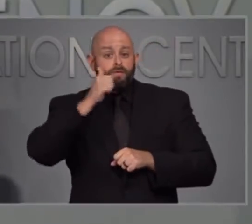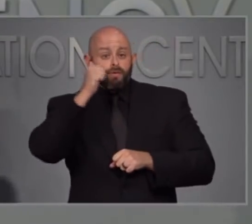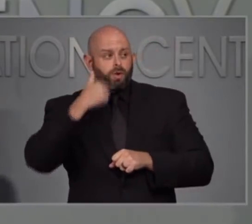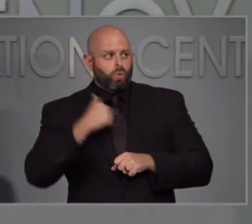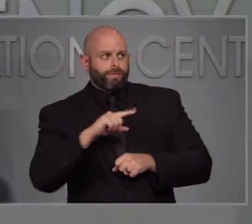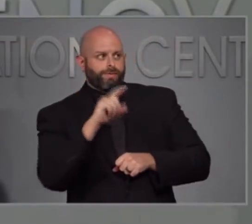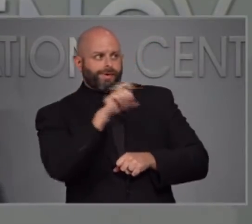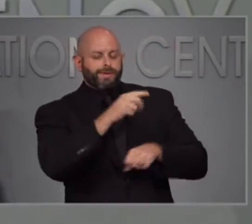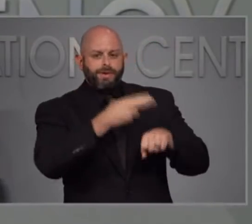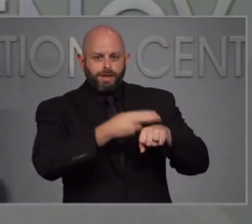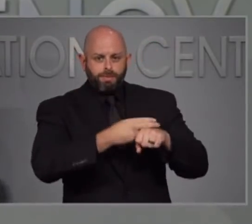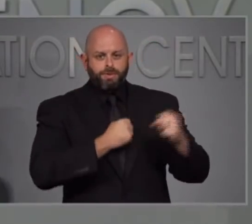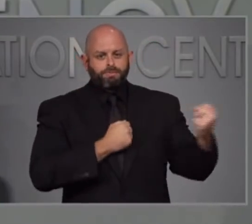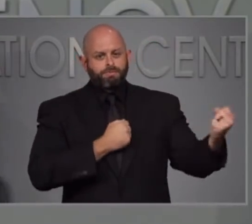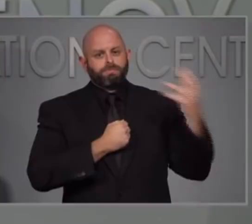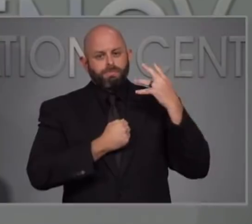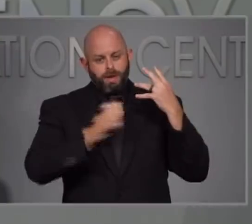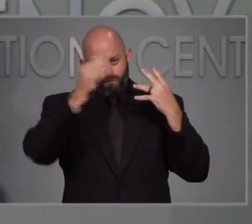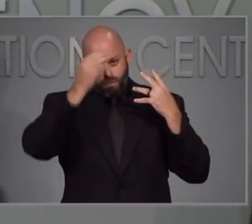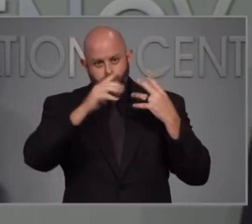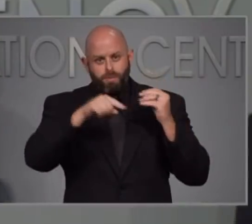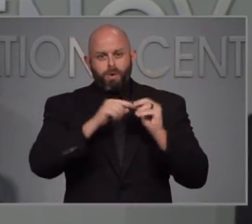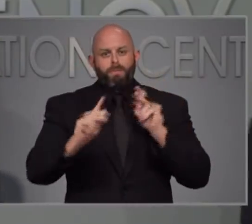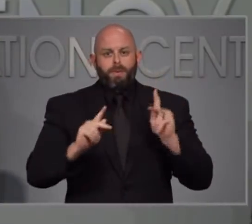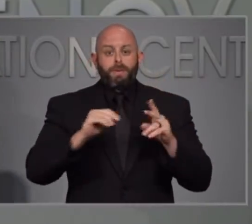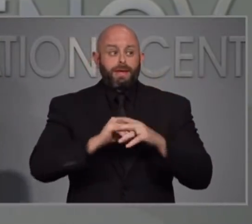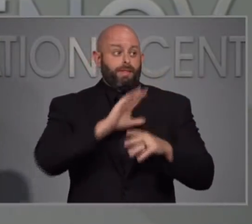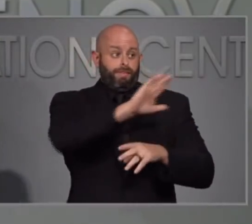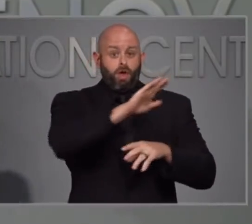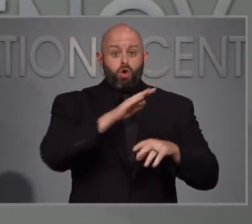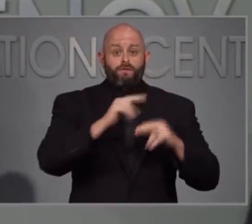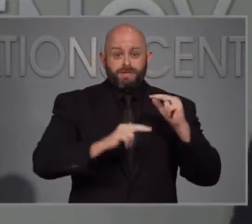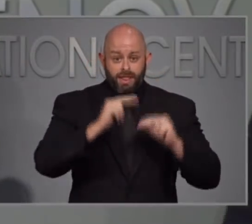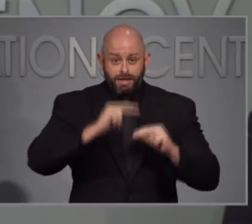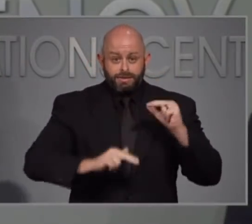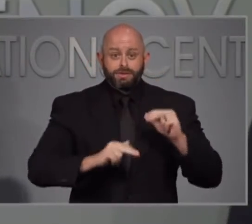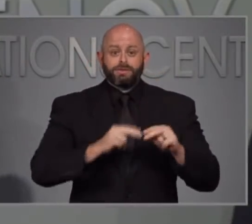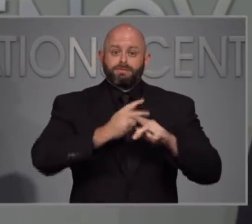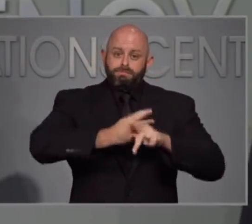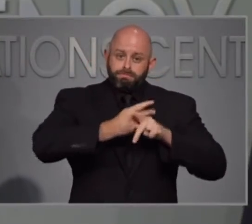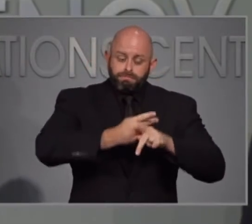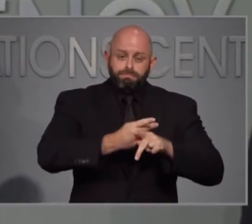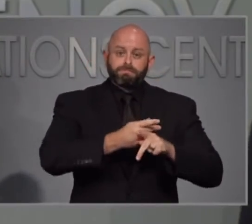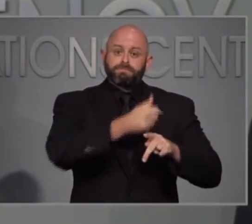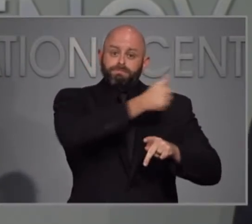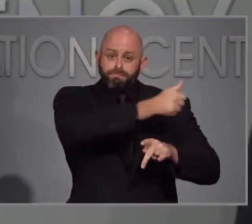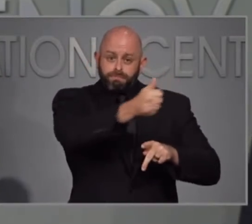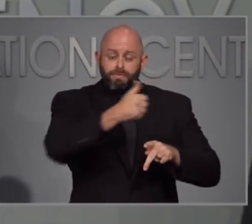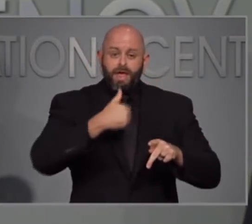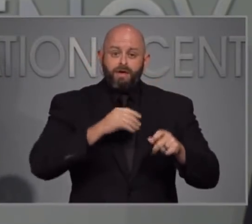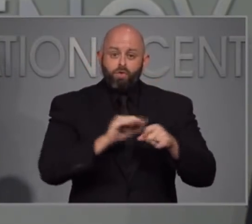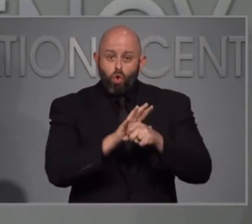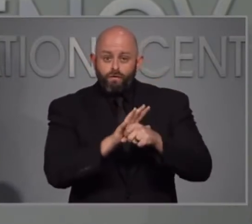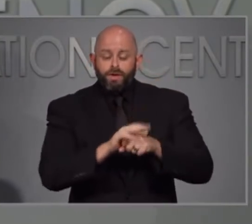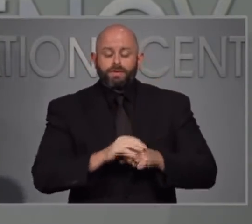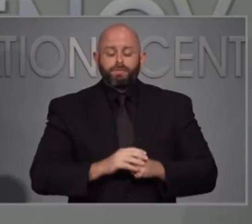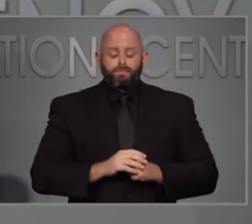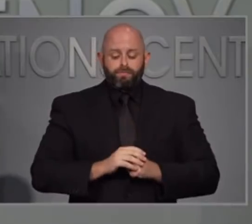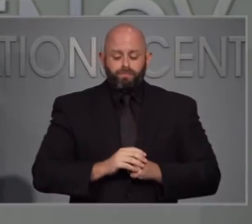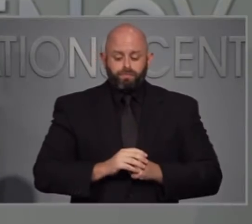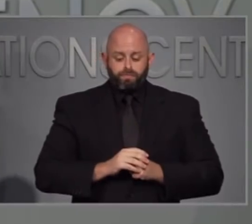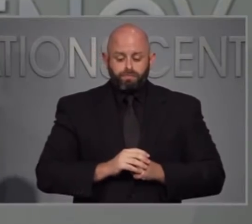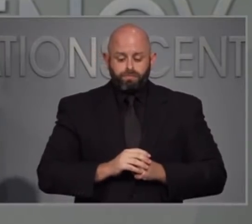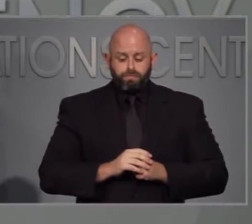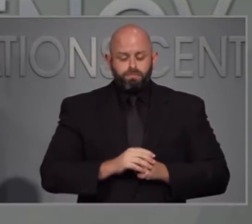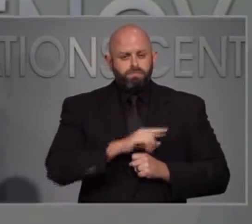to us about the number of patients within their facilities that they are caring for that have COVID-19. They don't distinguish about the